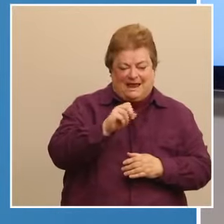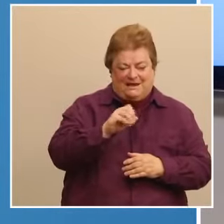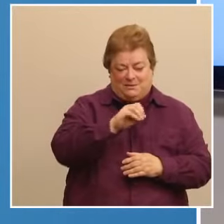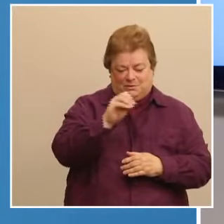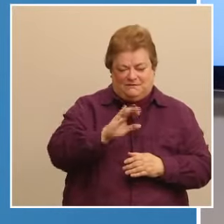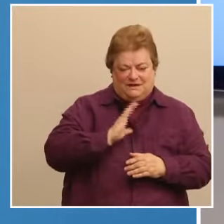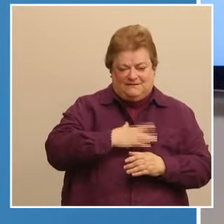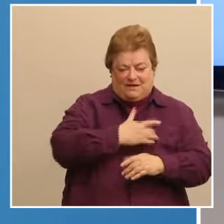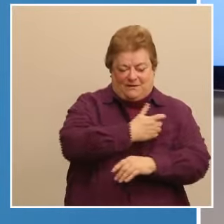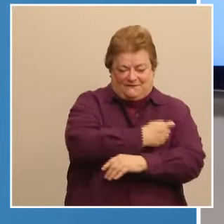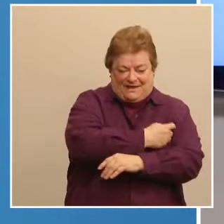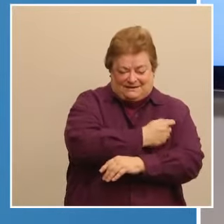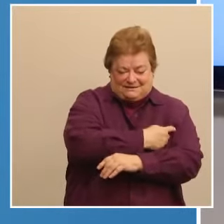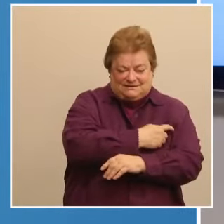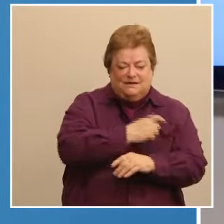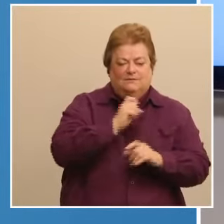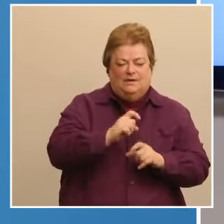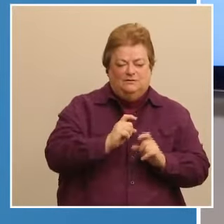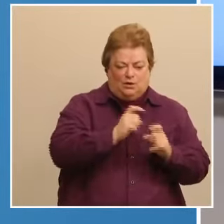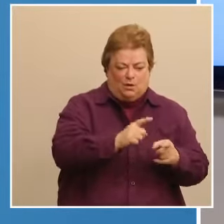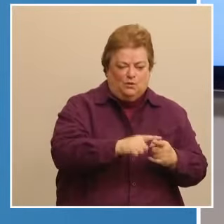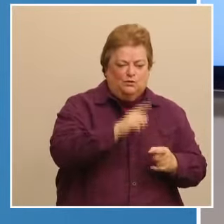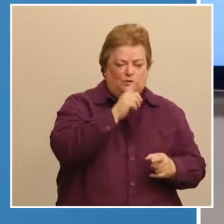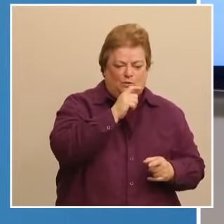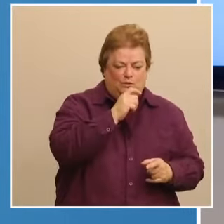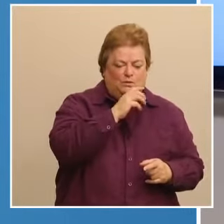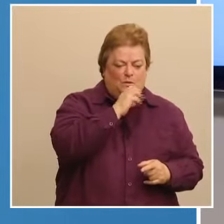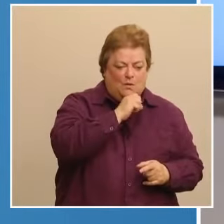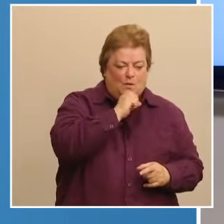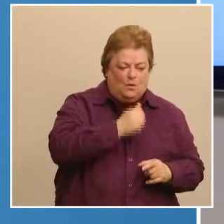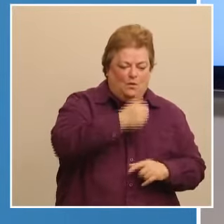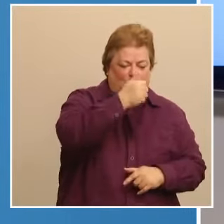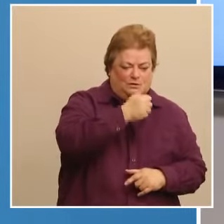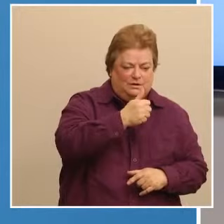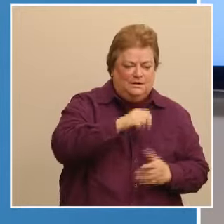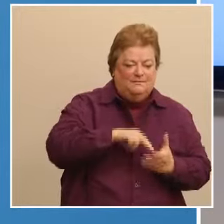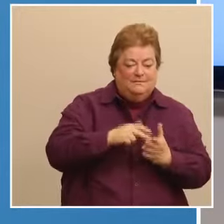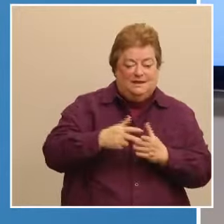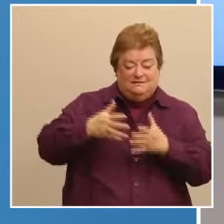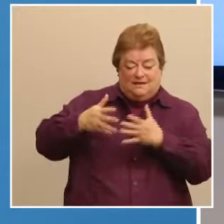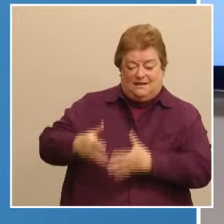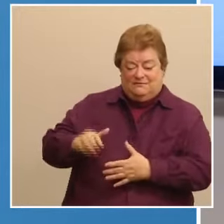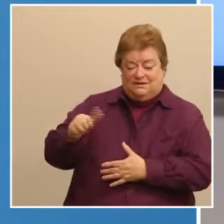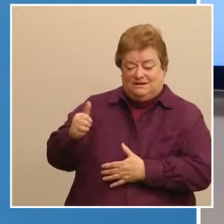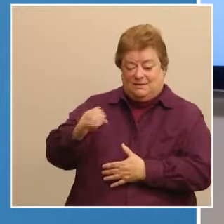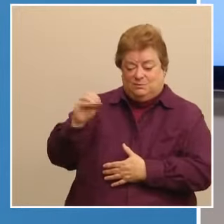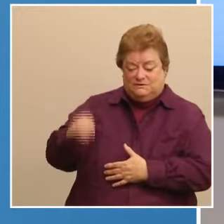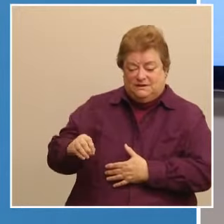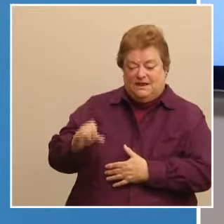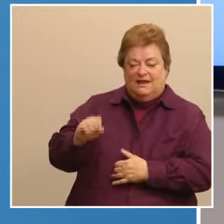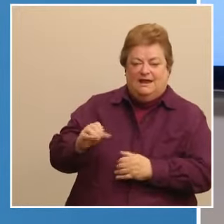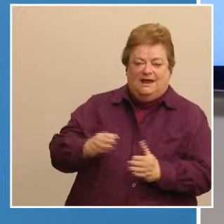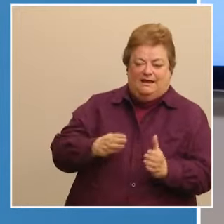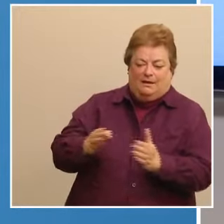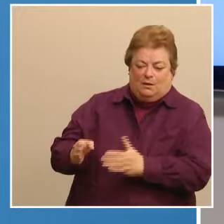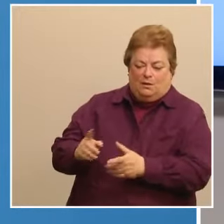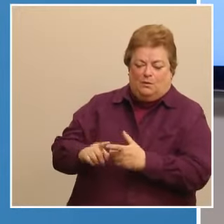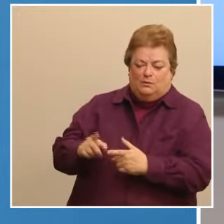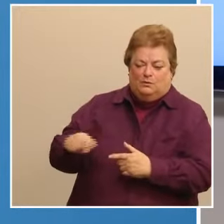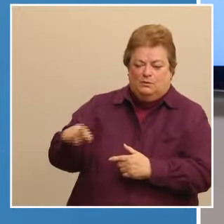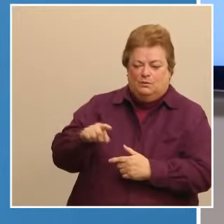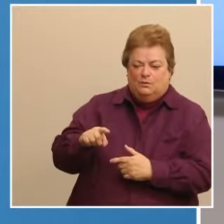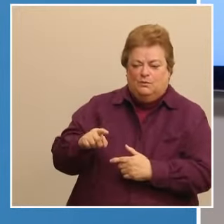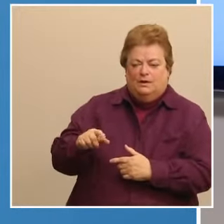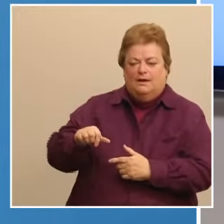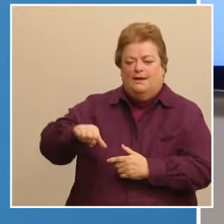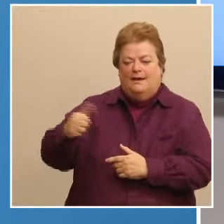and those with underlying health conditions. So that means 10% of our doses can move to the other